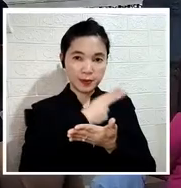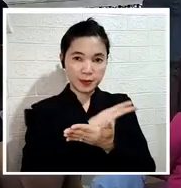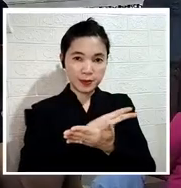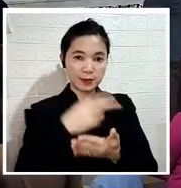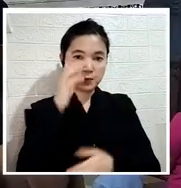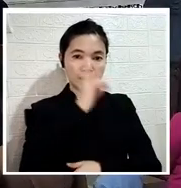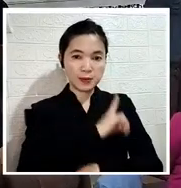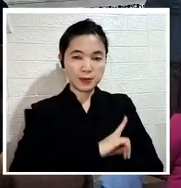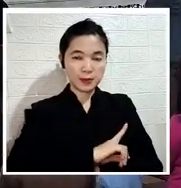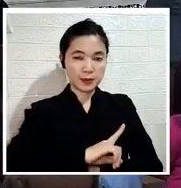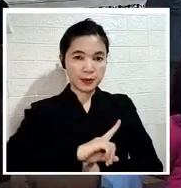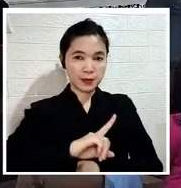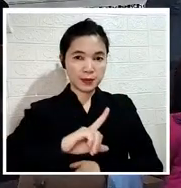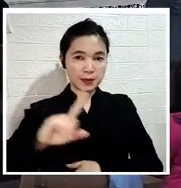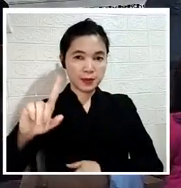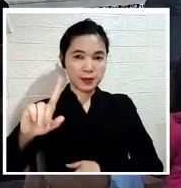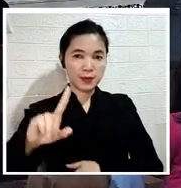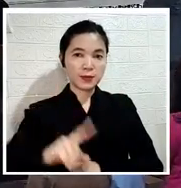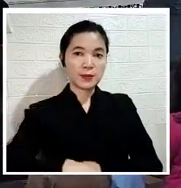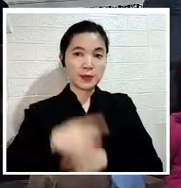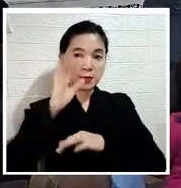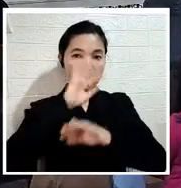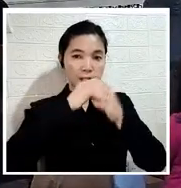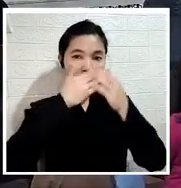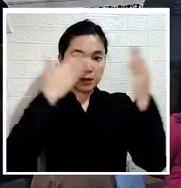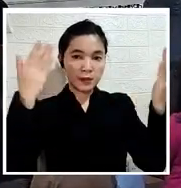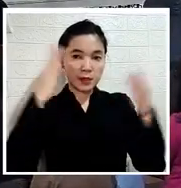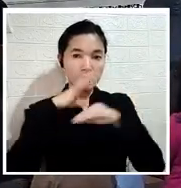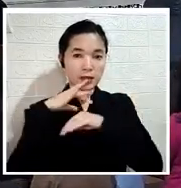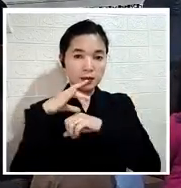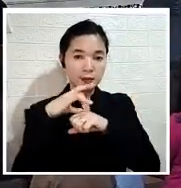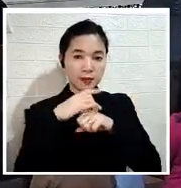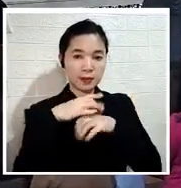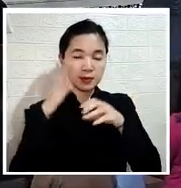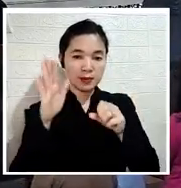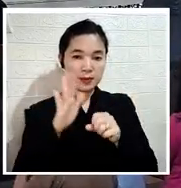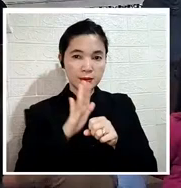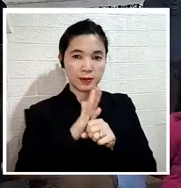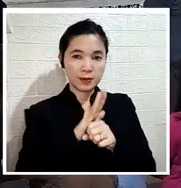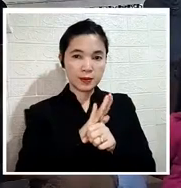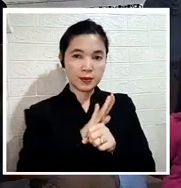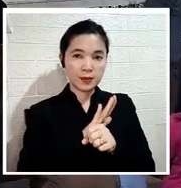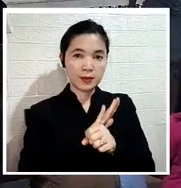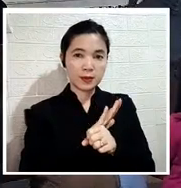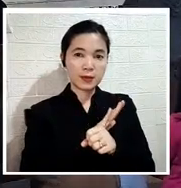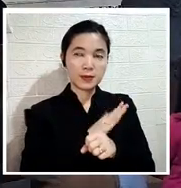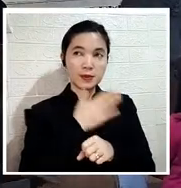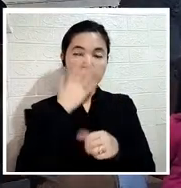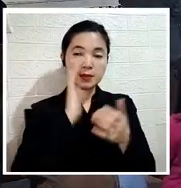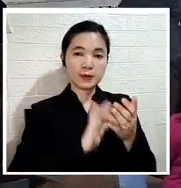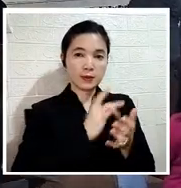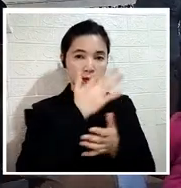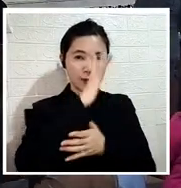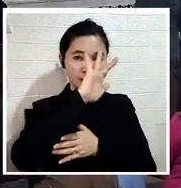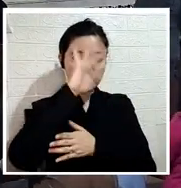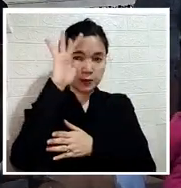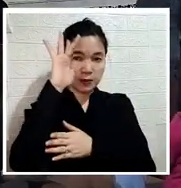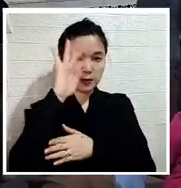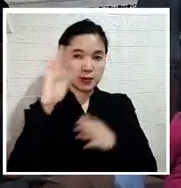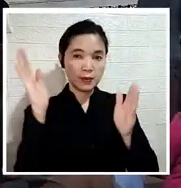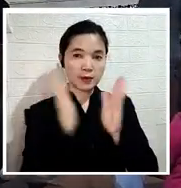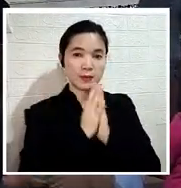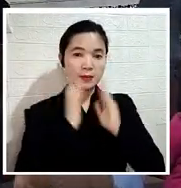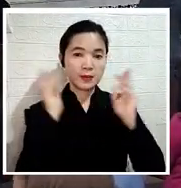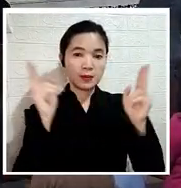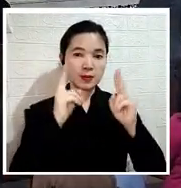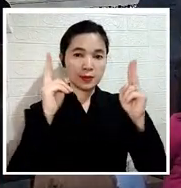Lord, heaven and earth are filled with your glorious Son in